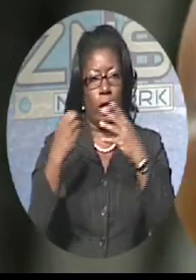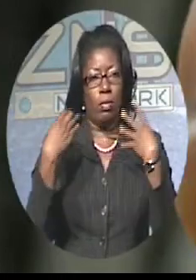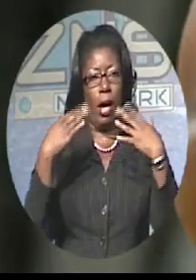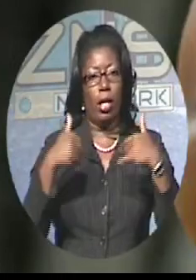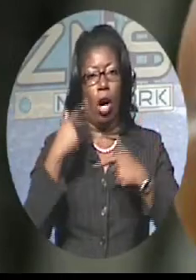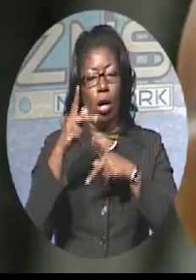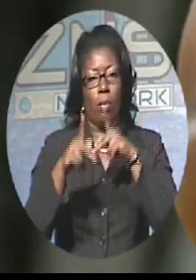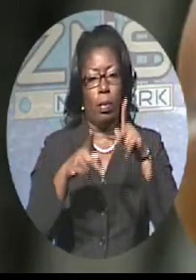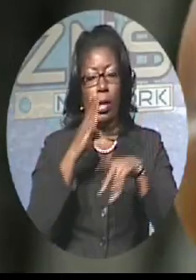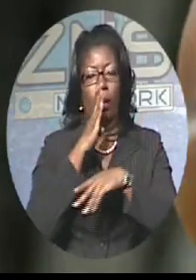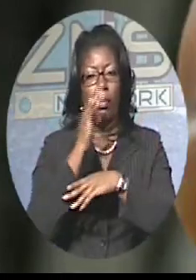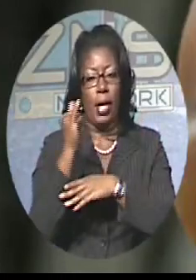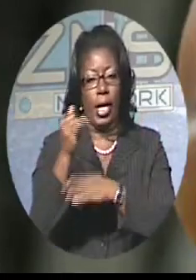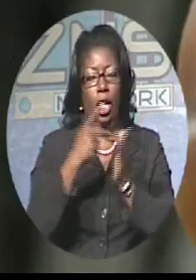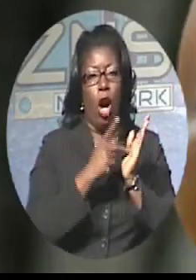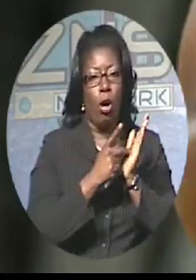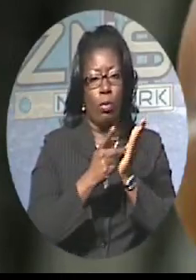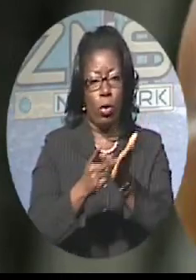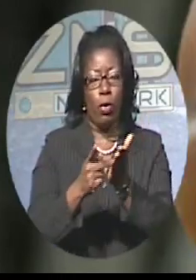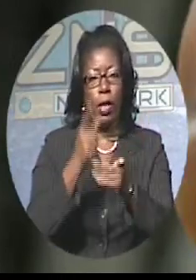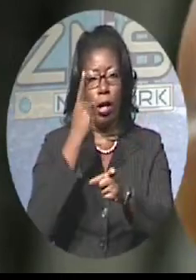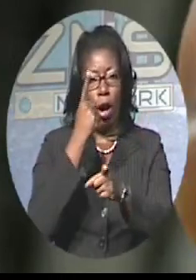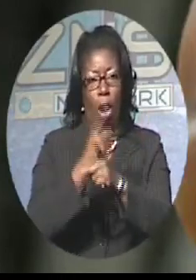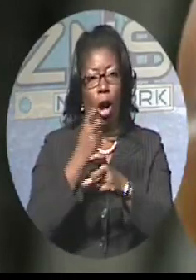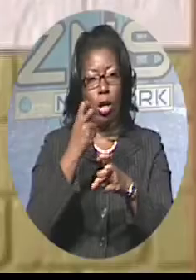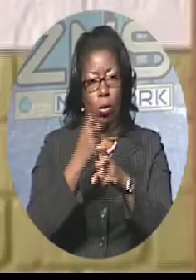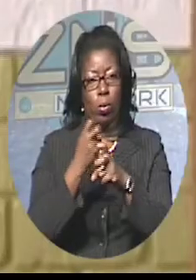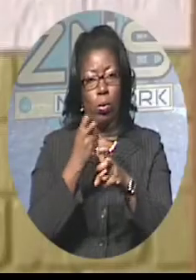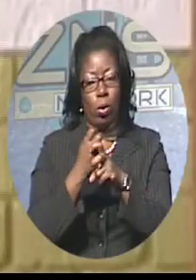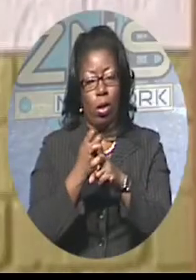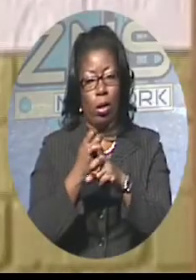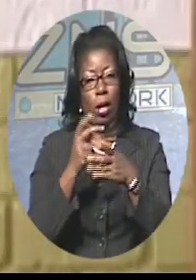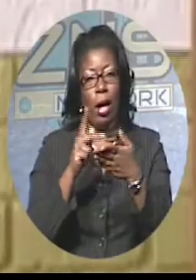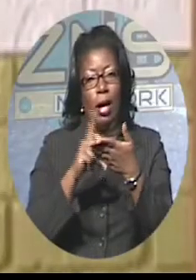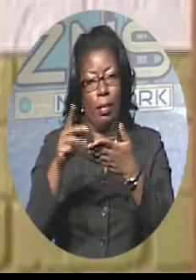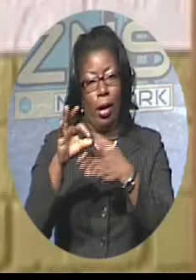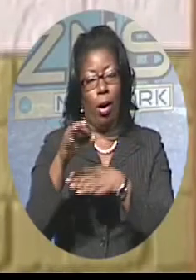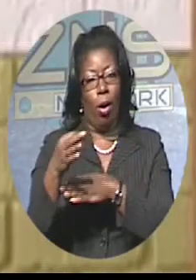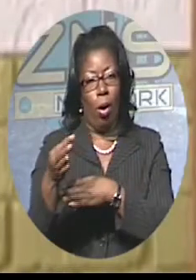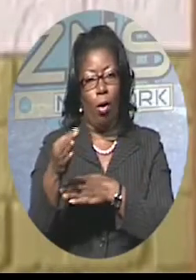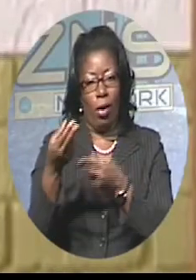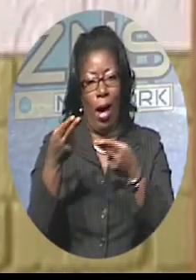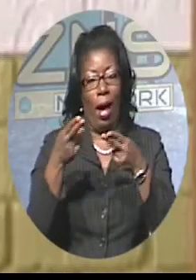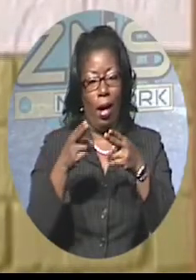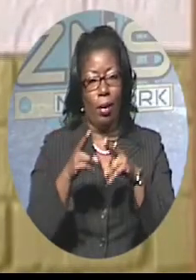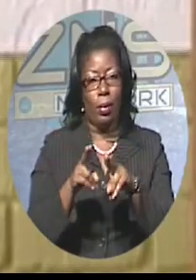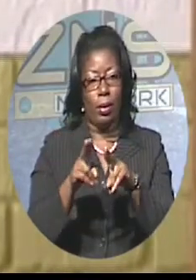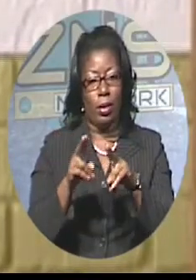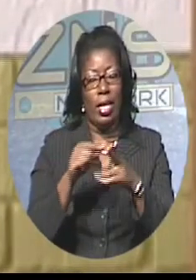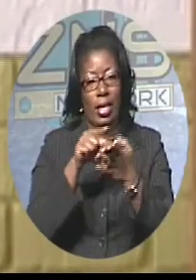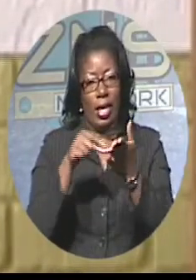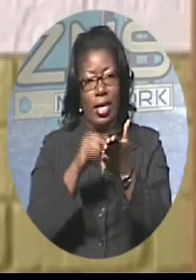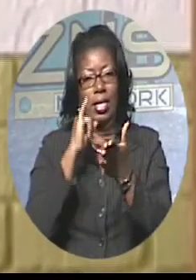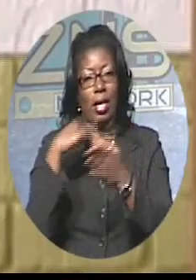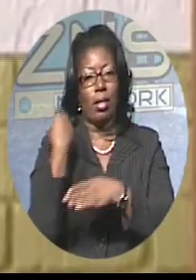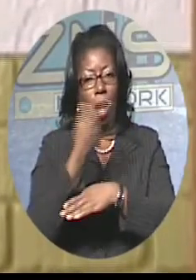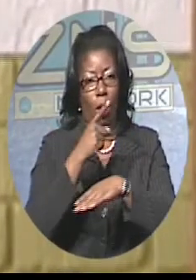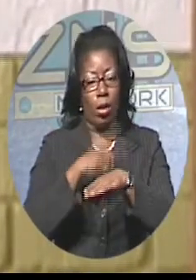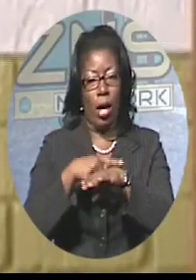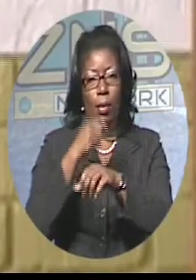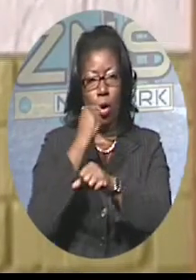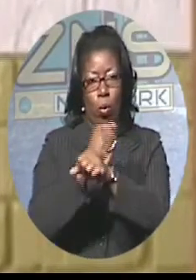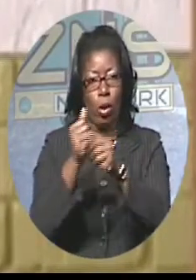by being living proof that hard work does pay off. I truly believe that this is our time. Working